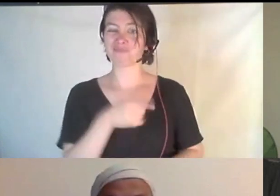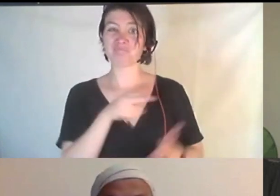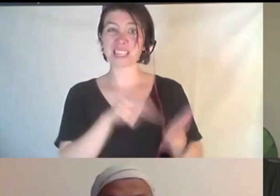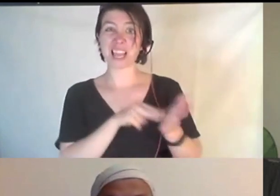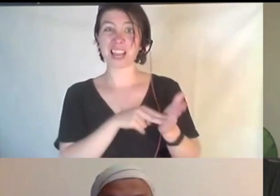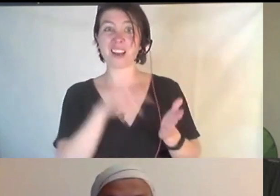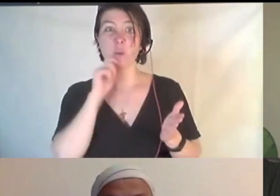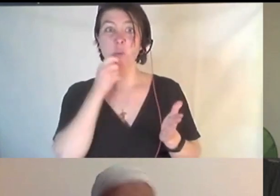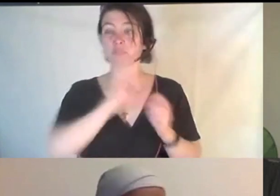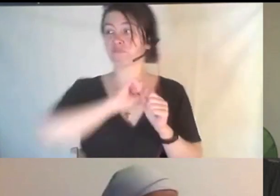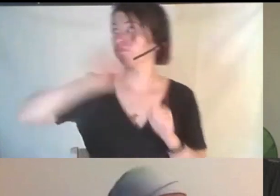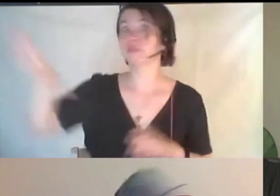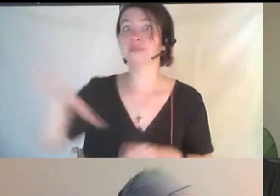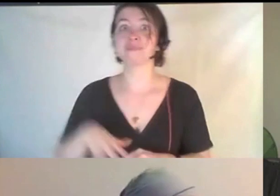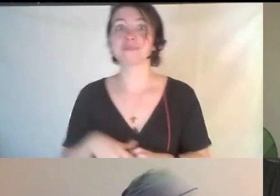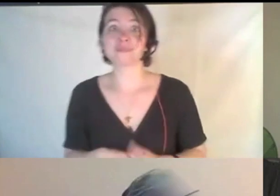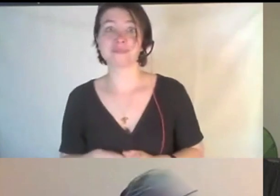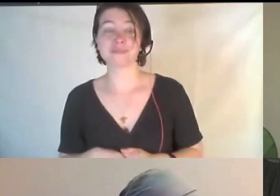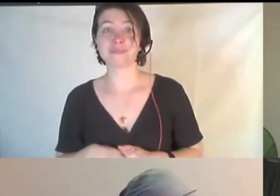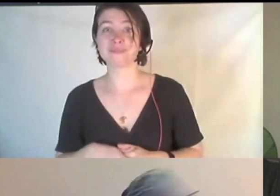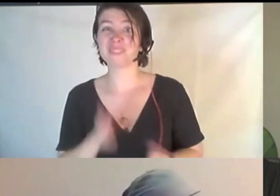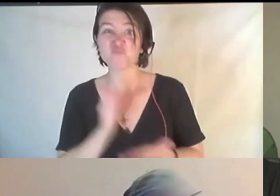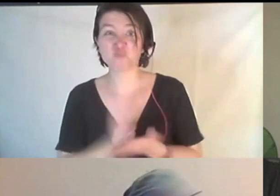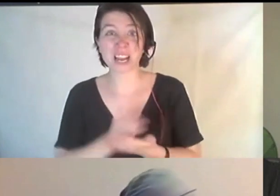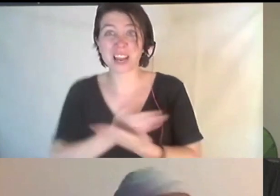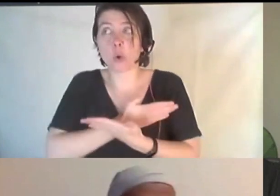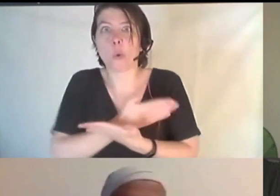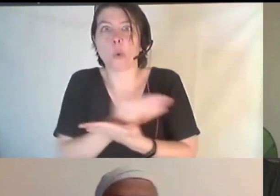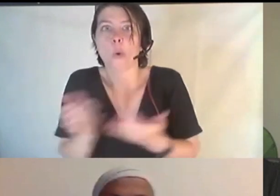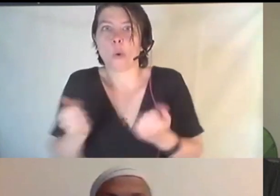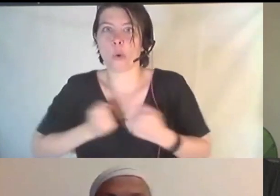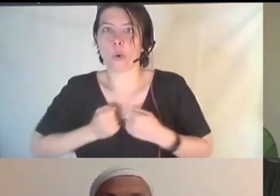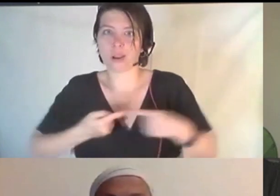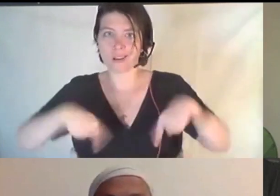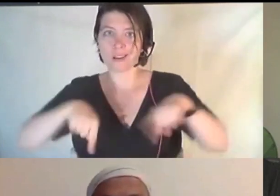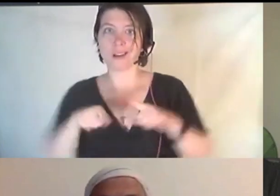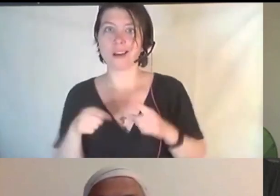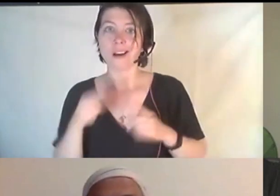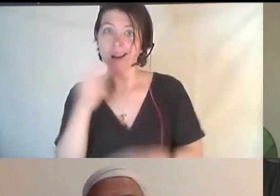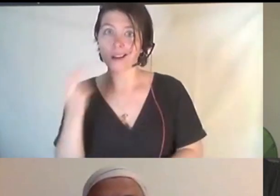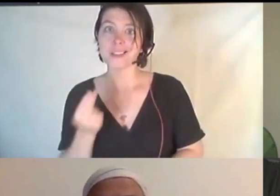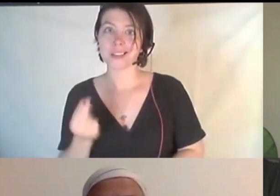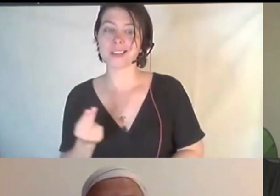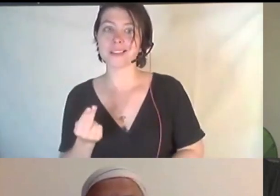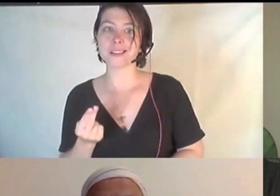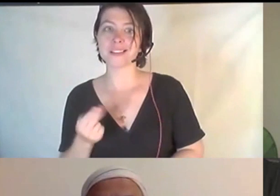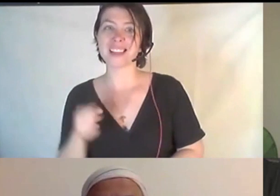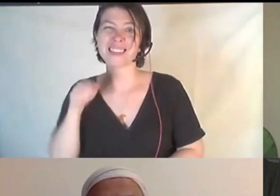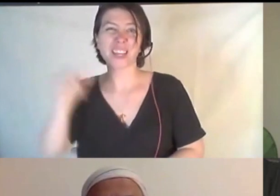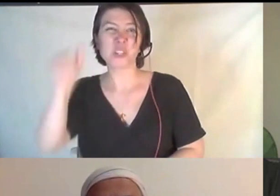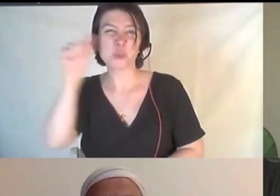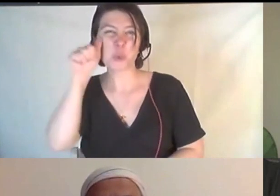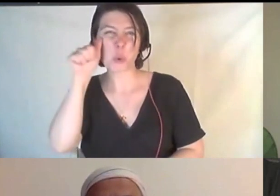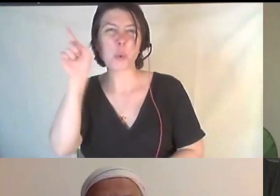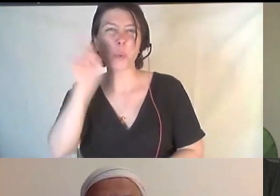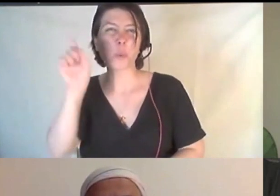she? And pretty much all of our artists are like that, because they are artists and they know what they're doing, and